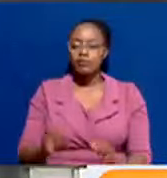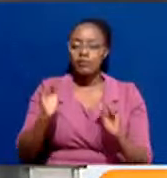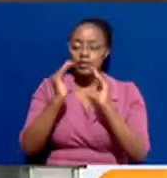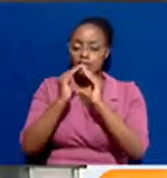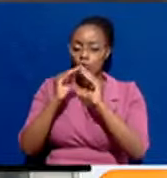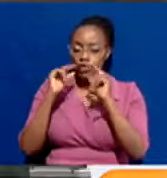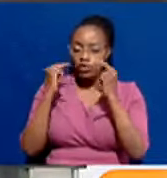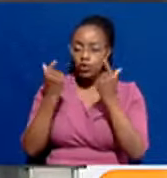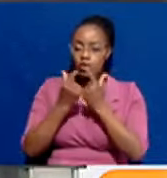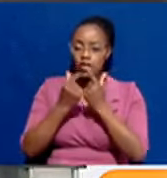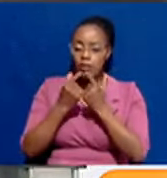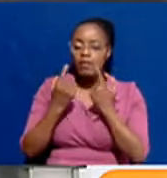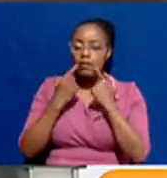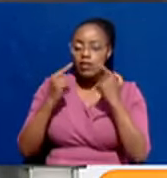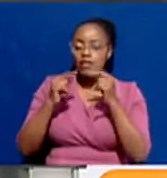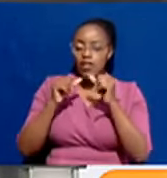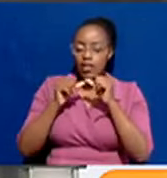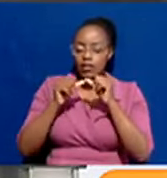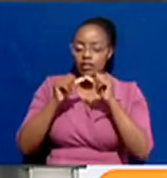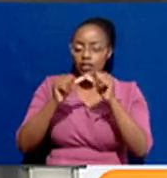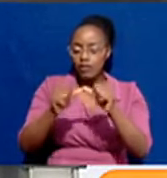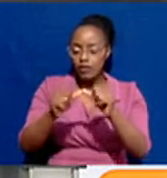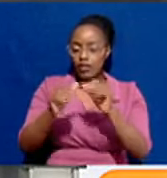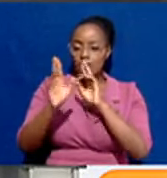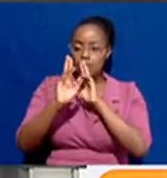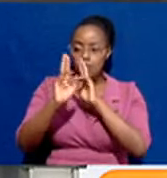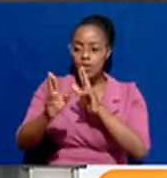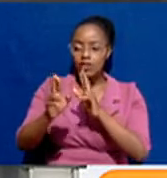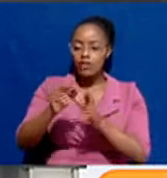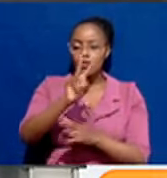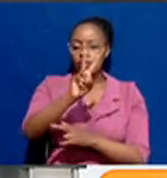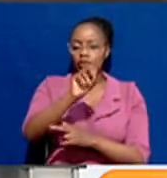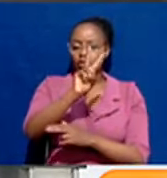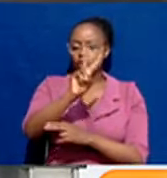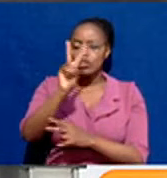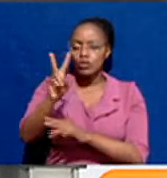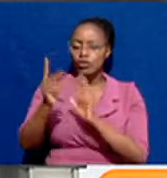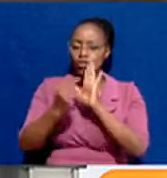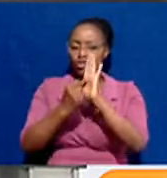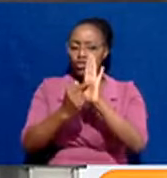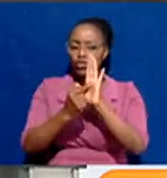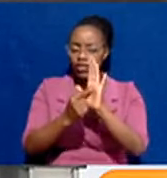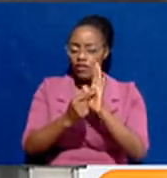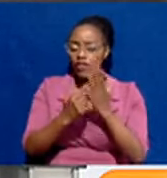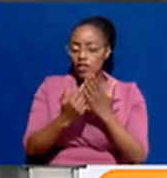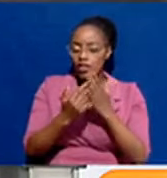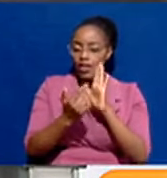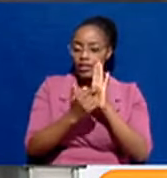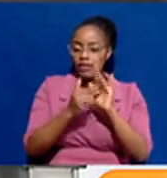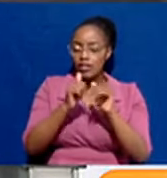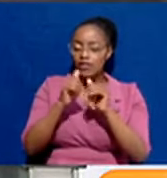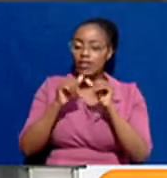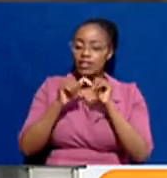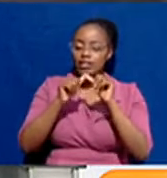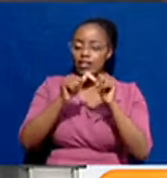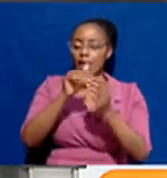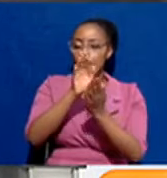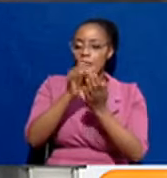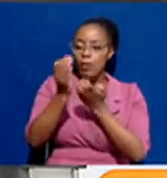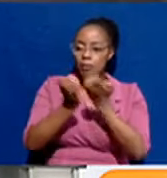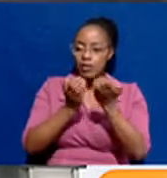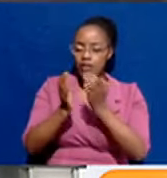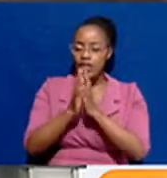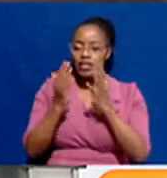Equity Group has unveiled its annual sustainability report for the year 2022, reflecting on the bank's dedication to sustainable business practices and